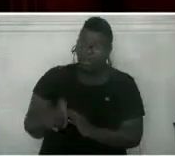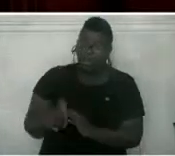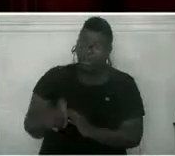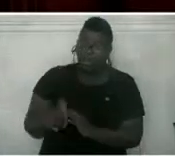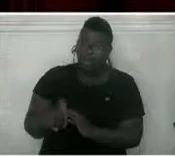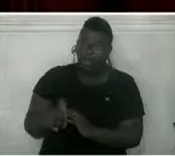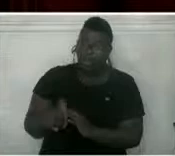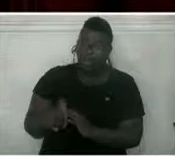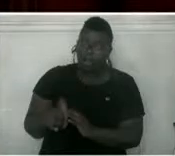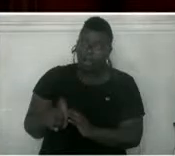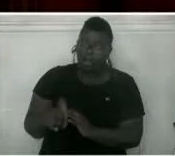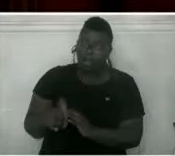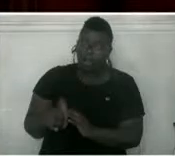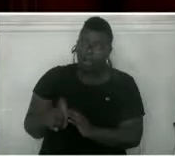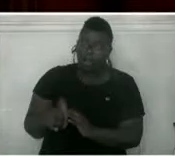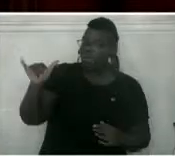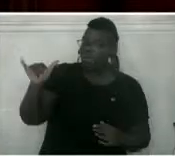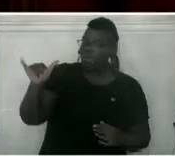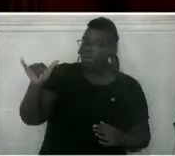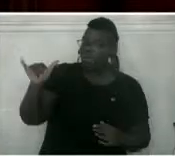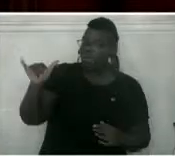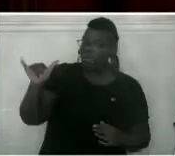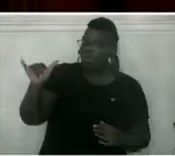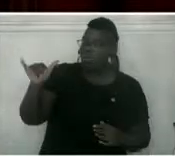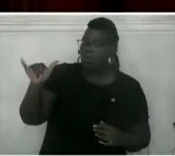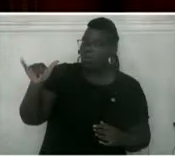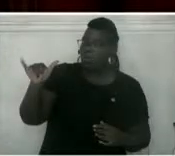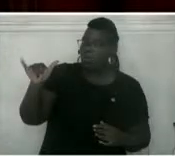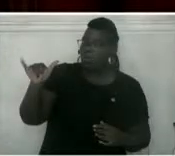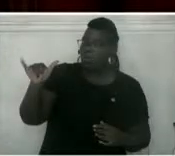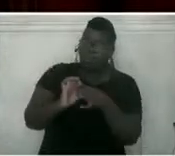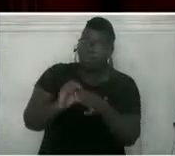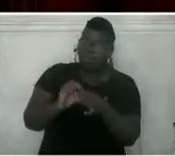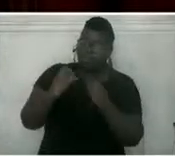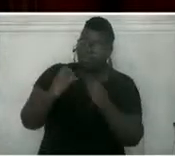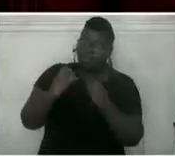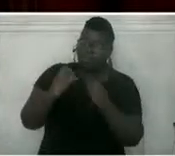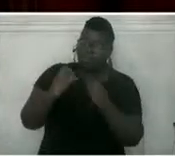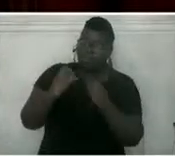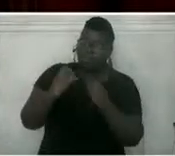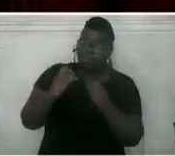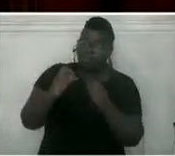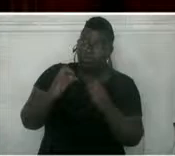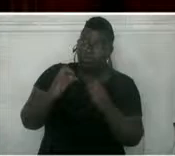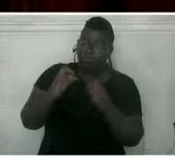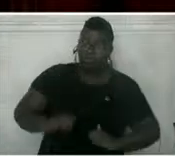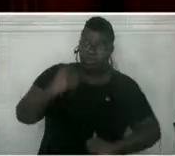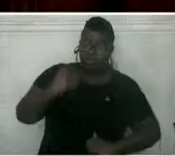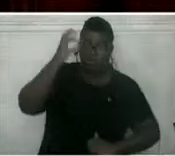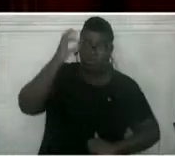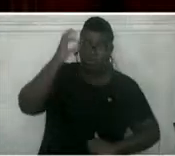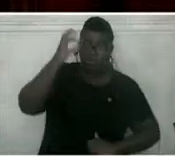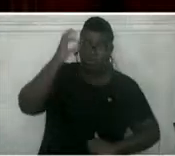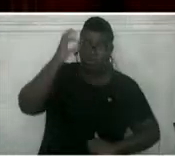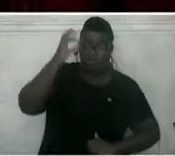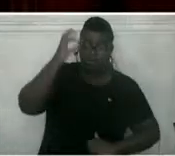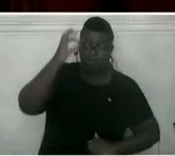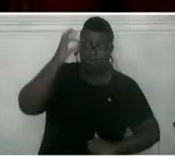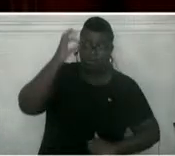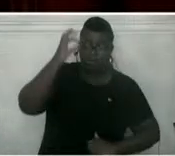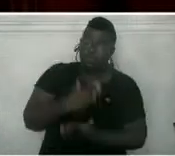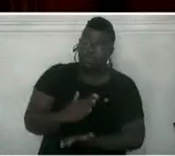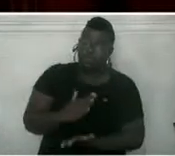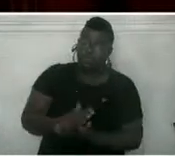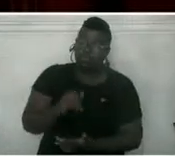Sihle. We are committed to strengthen the performance of the state by ensuring that we